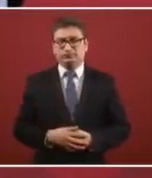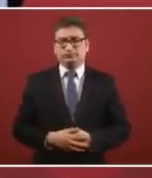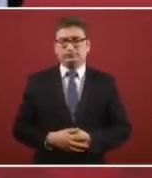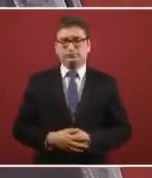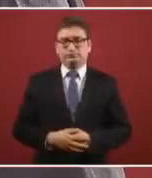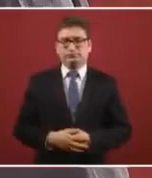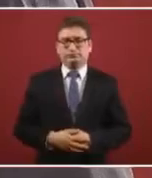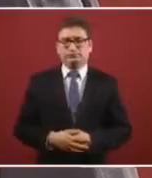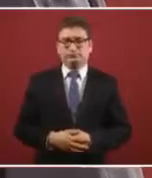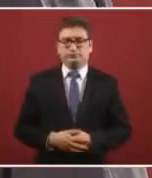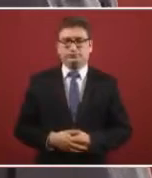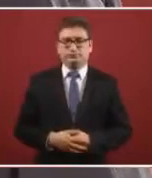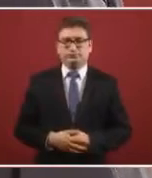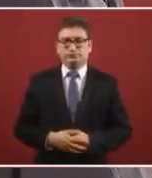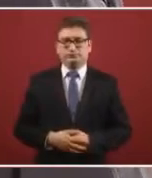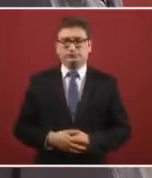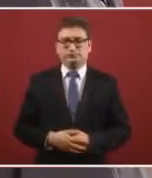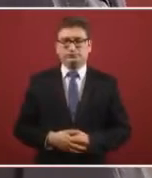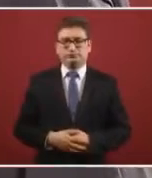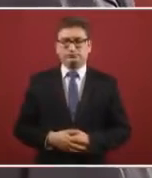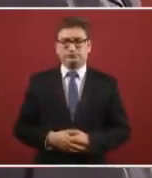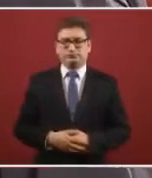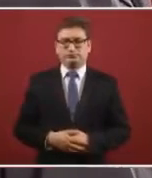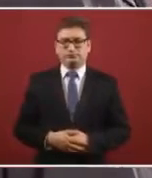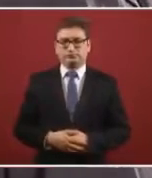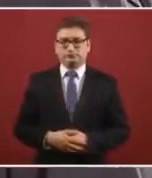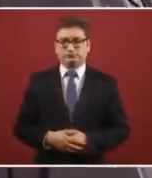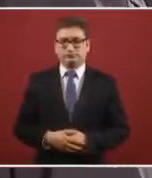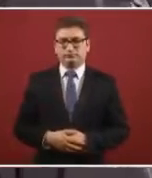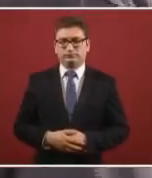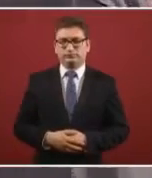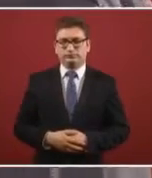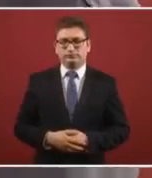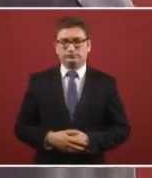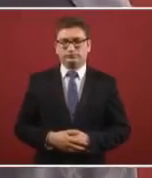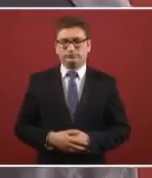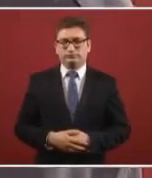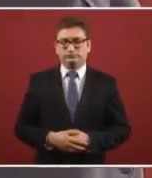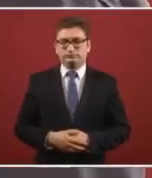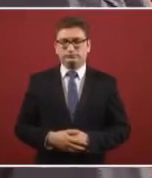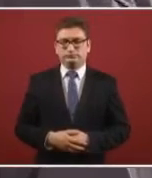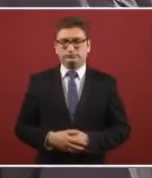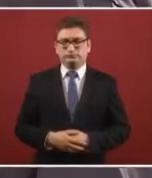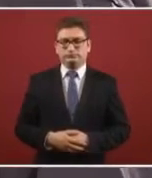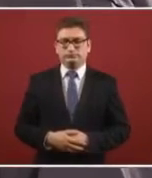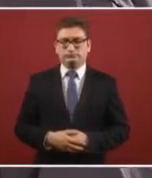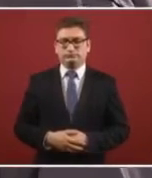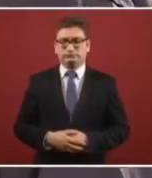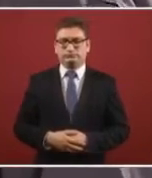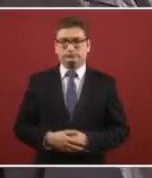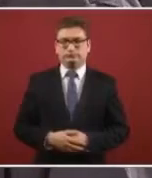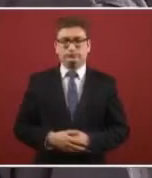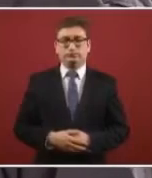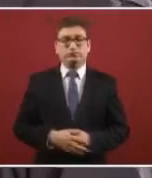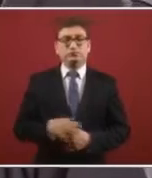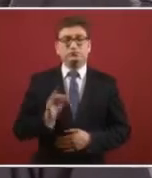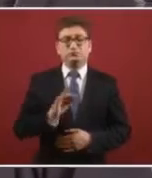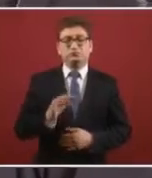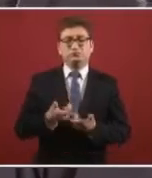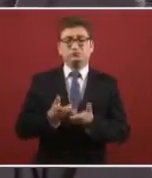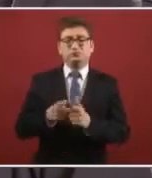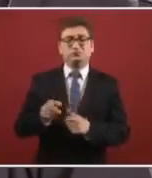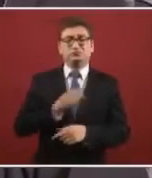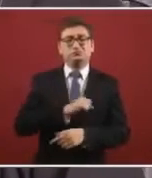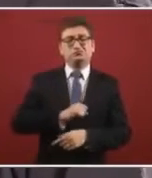a simple, illicit